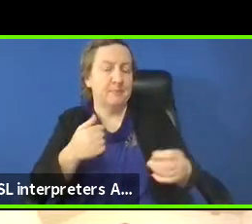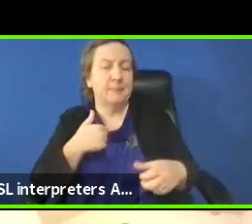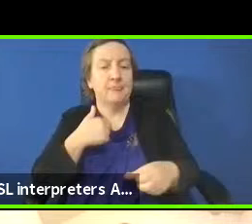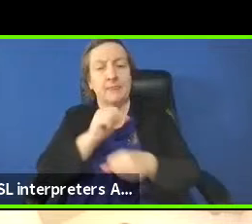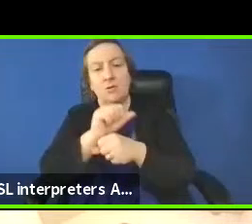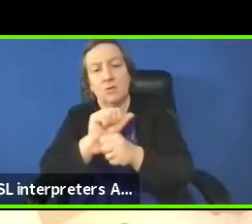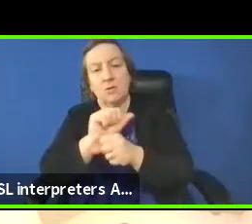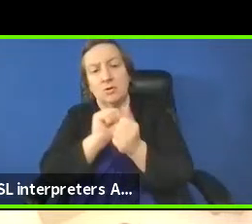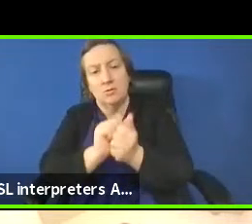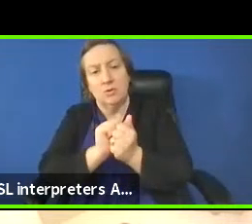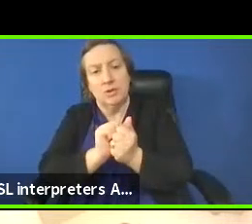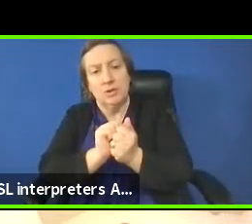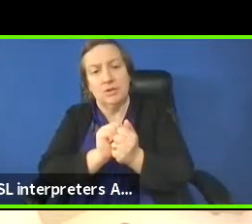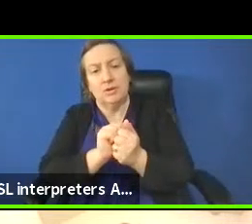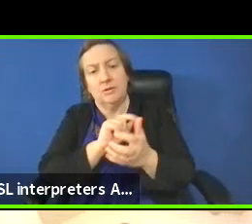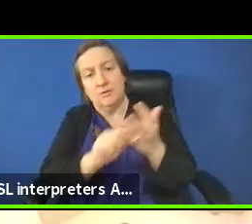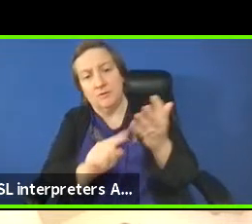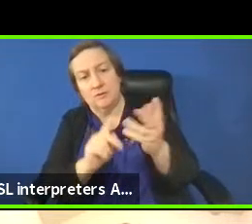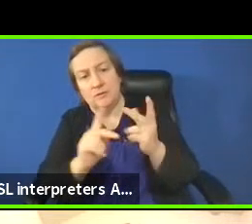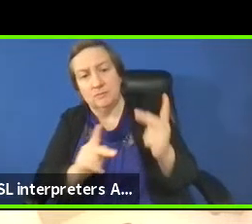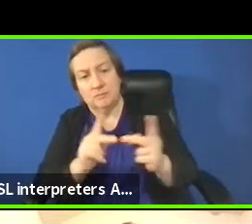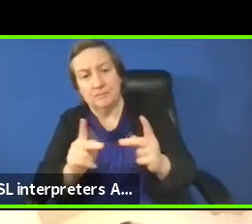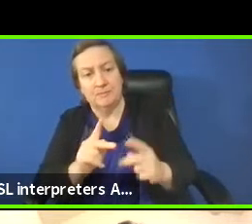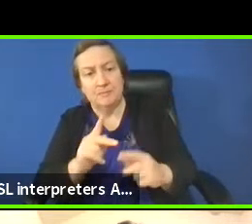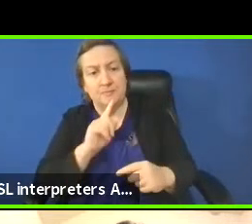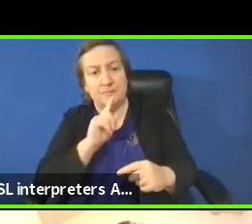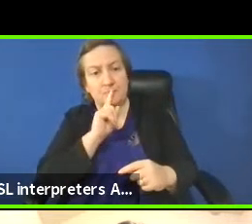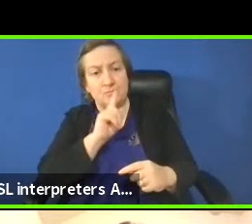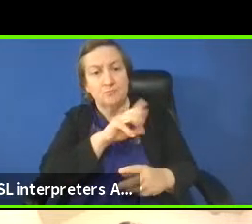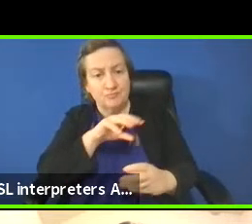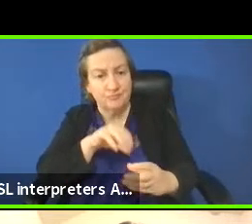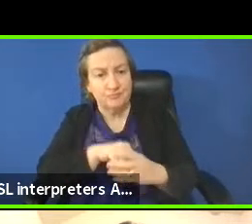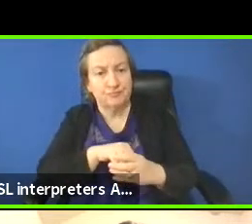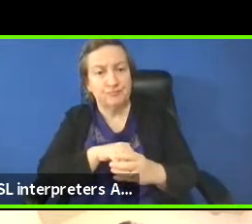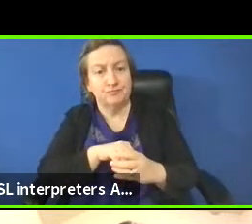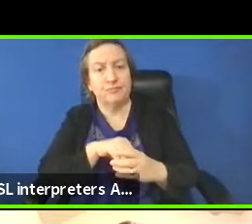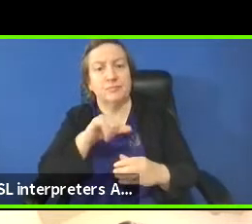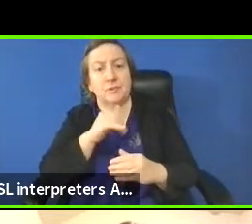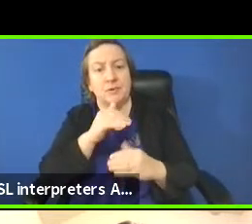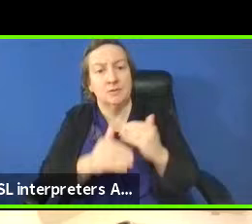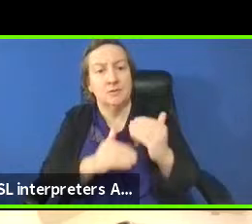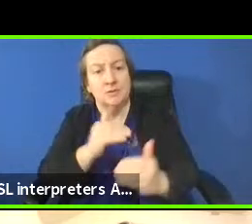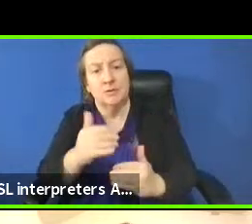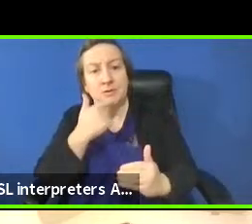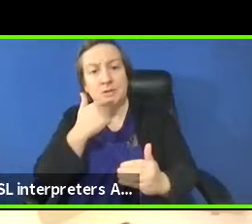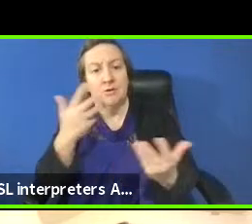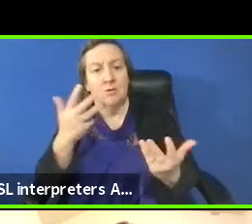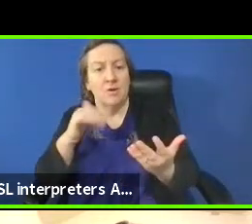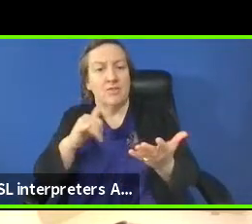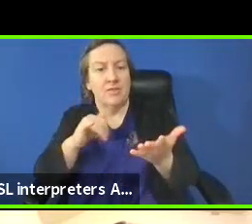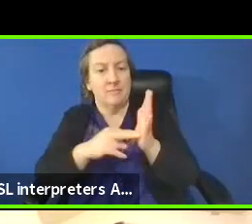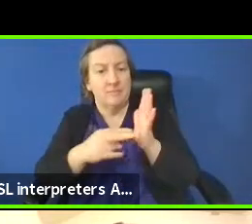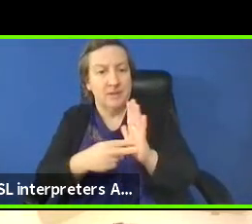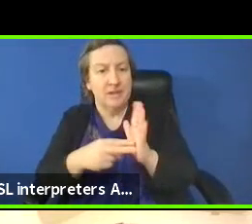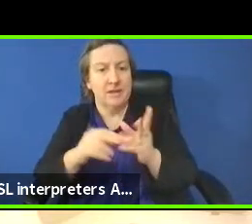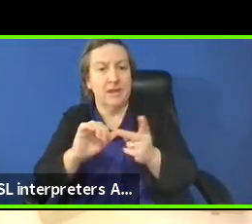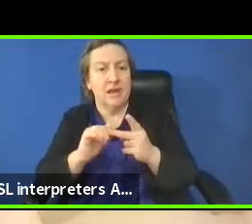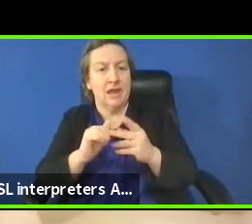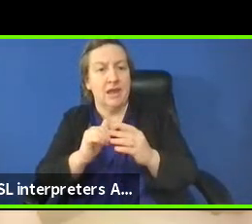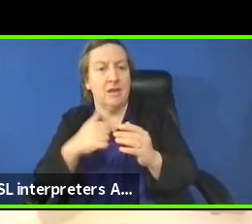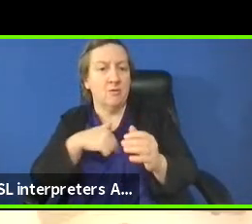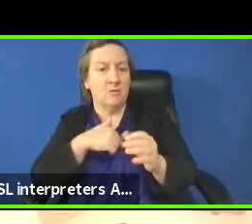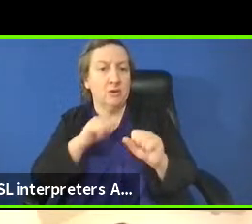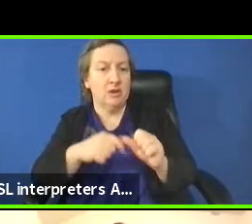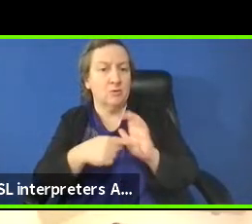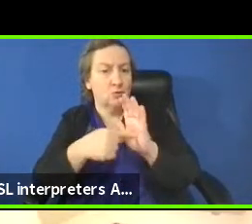with those folks who are really intimately involved with that to say, okay, what does this mean, and how do we show how